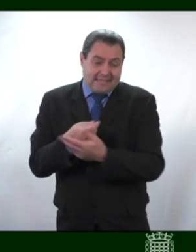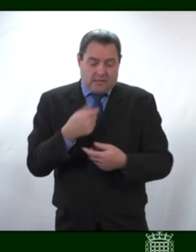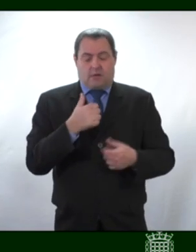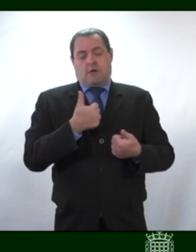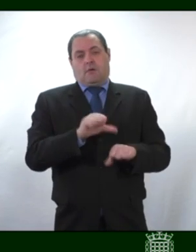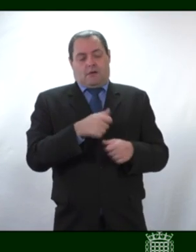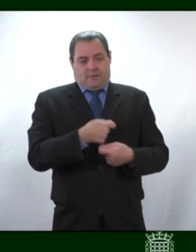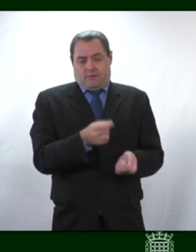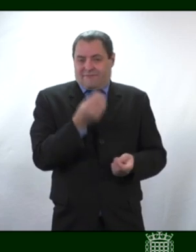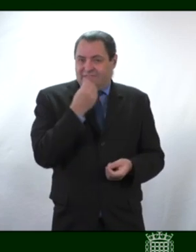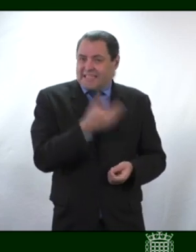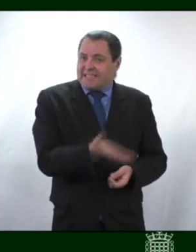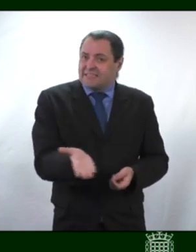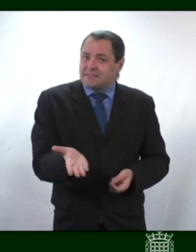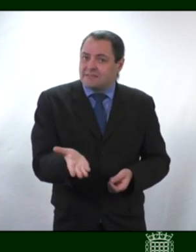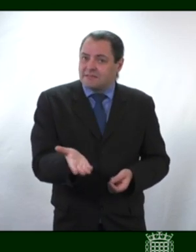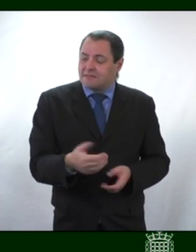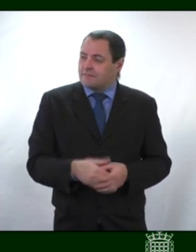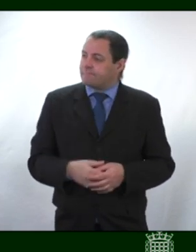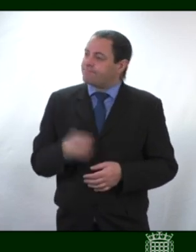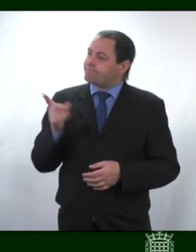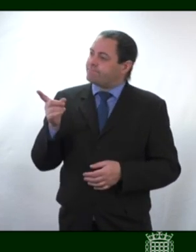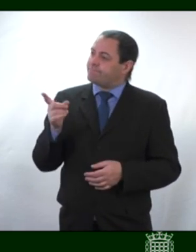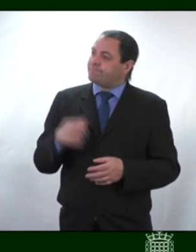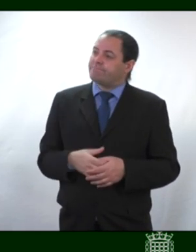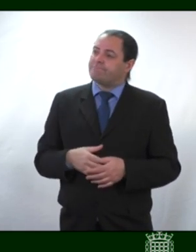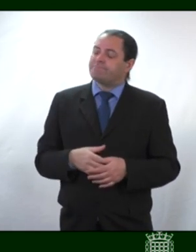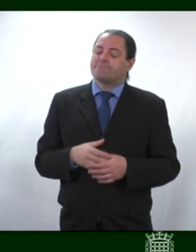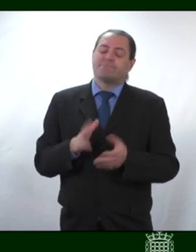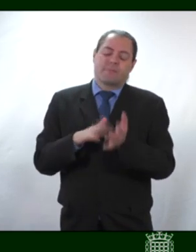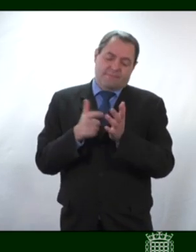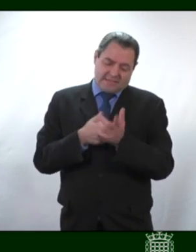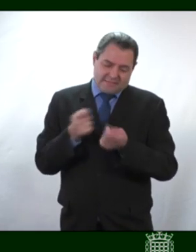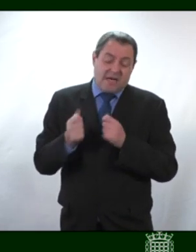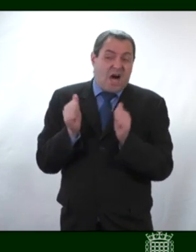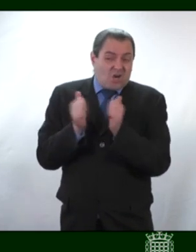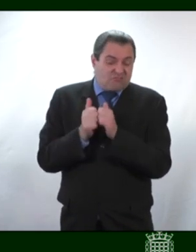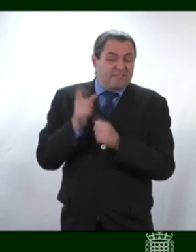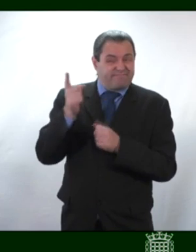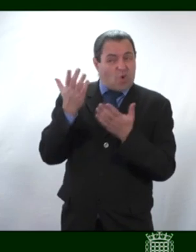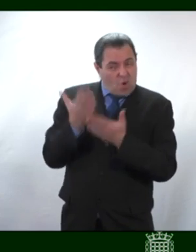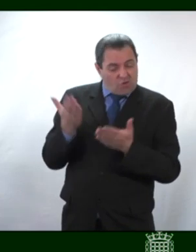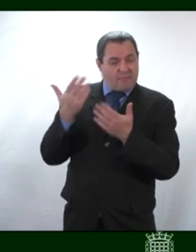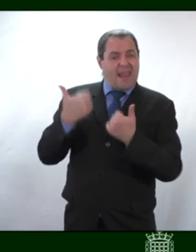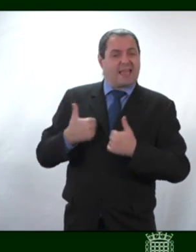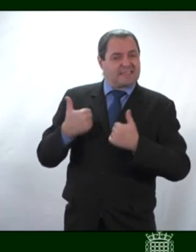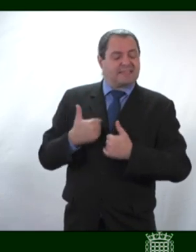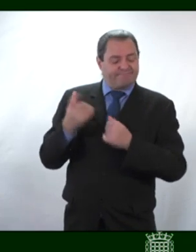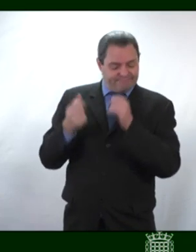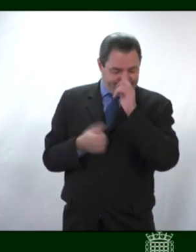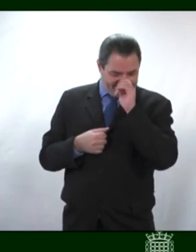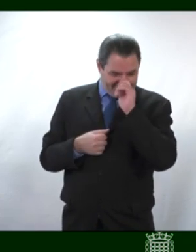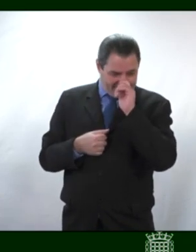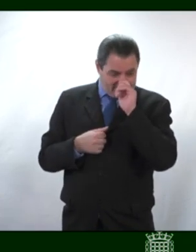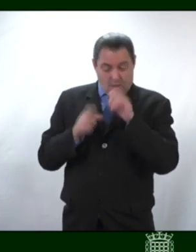Mr. Speaker, I agree with the Honourable Lady that the majority of people try to follow the advice and the